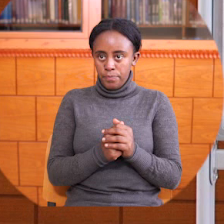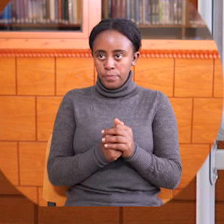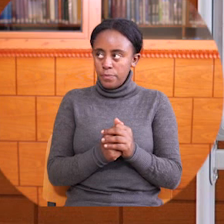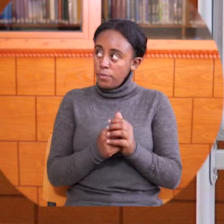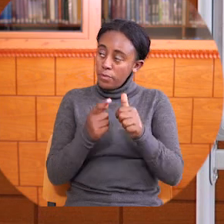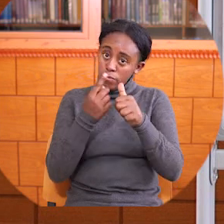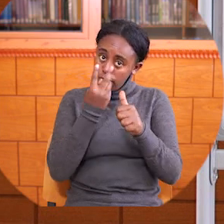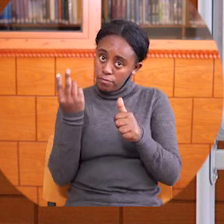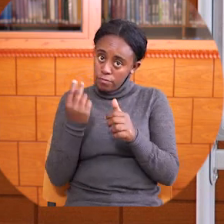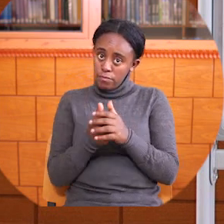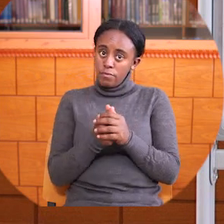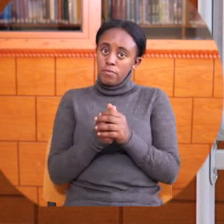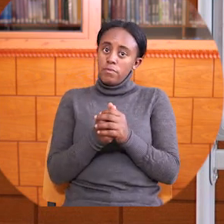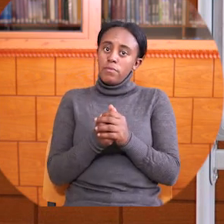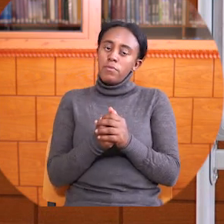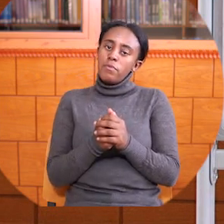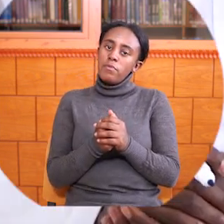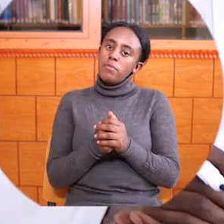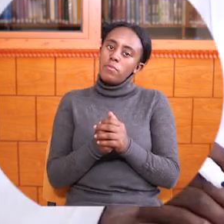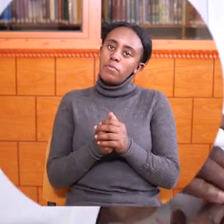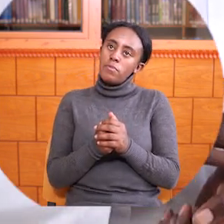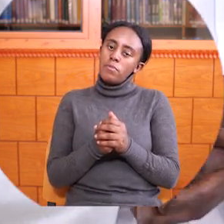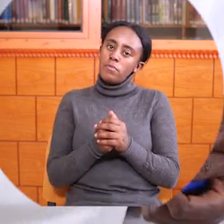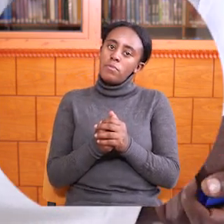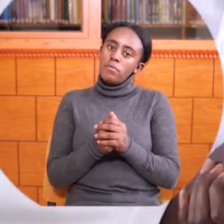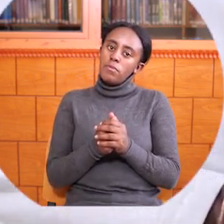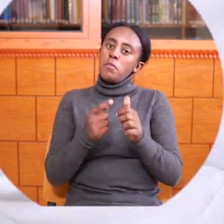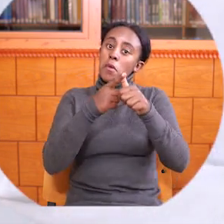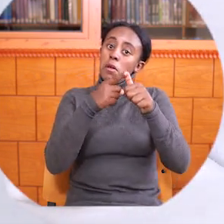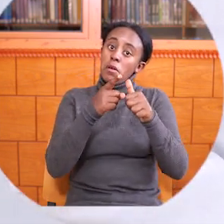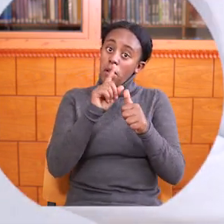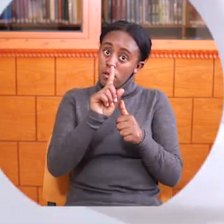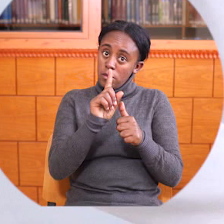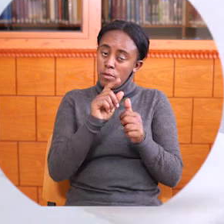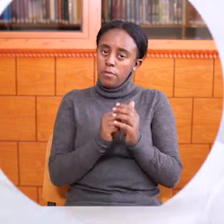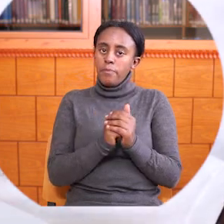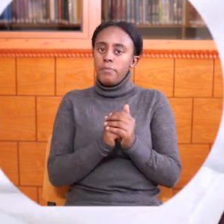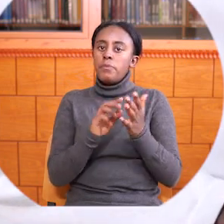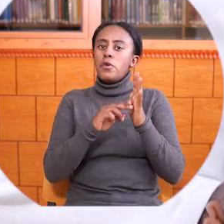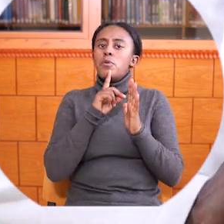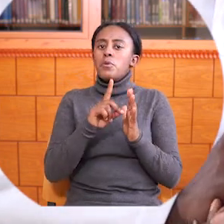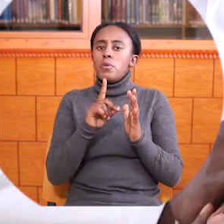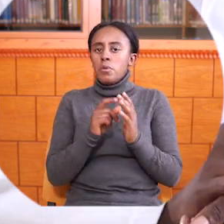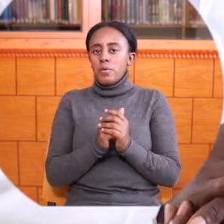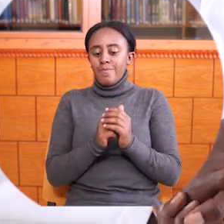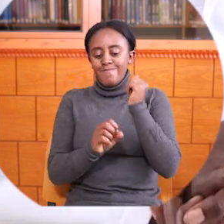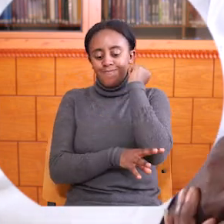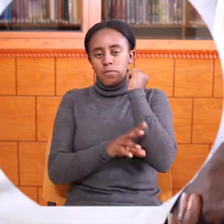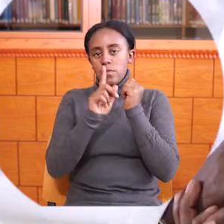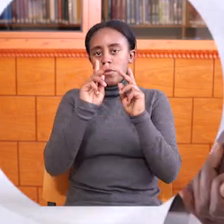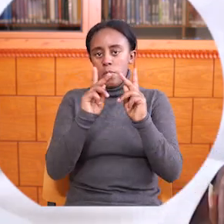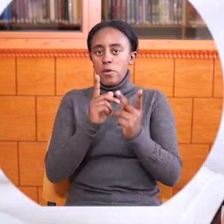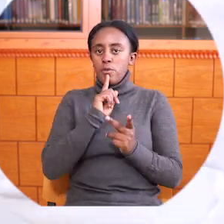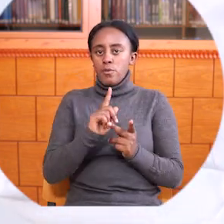the first one, which is main root. Main root is a root party which is